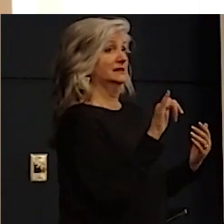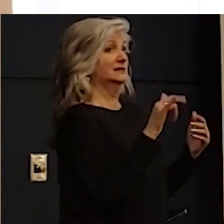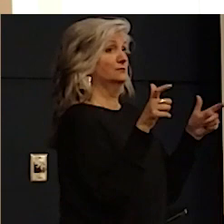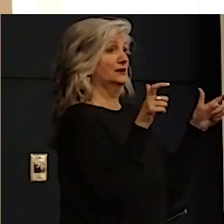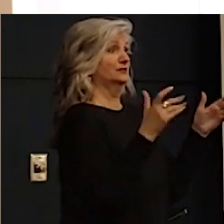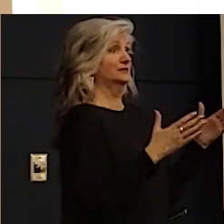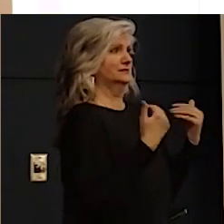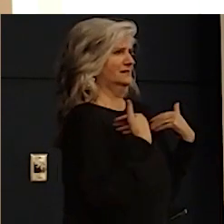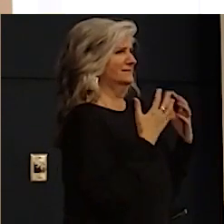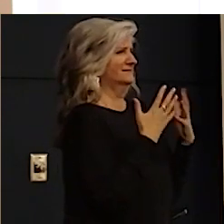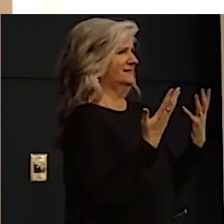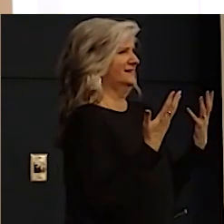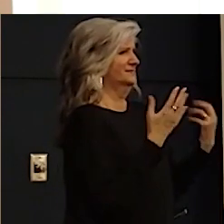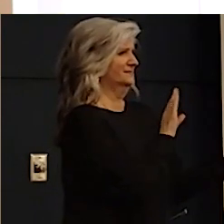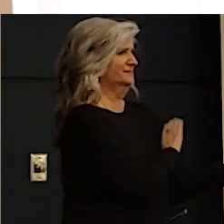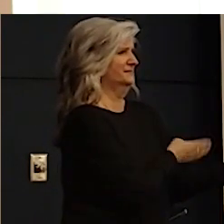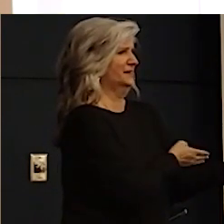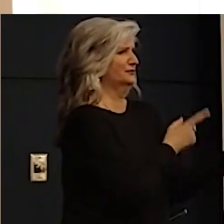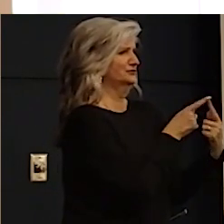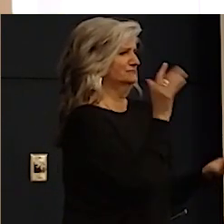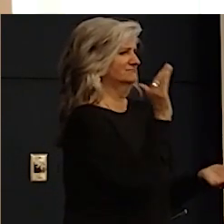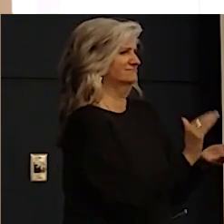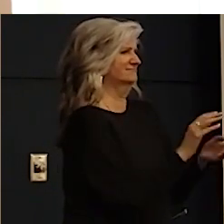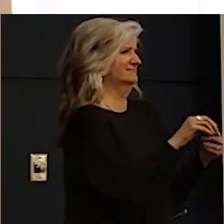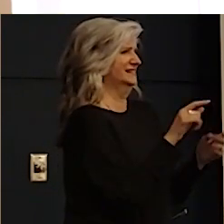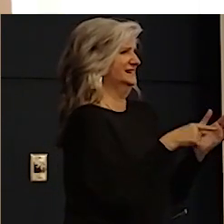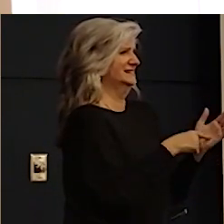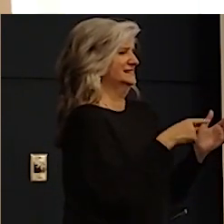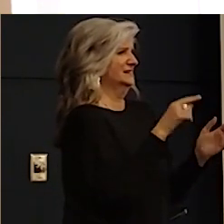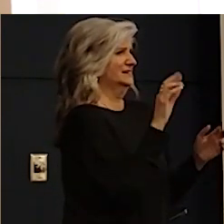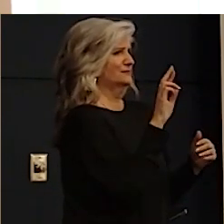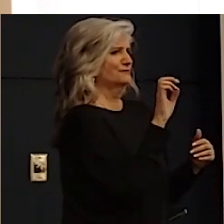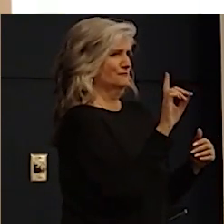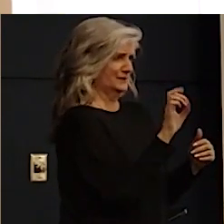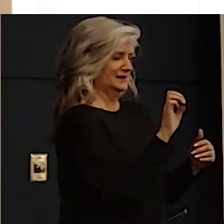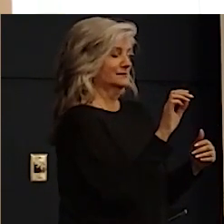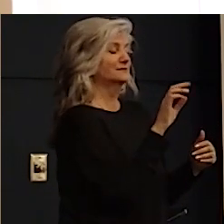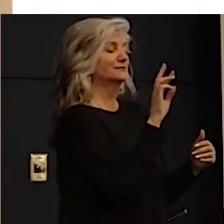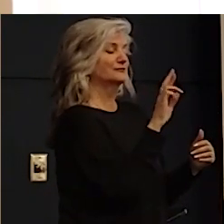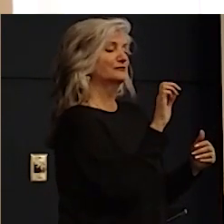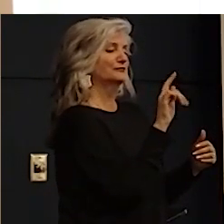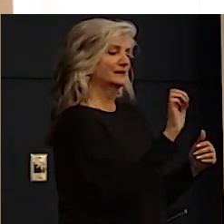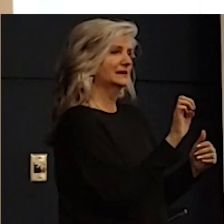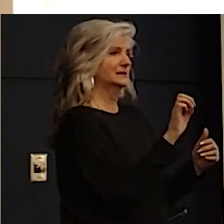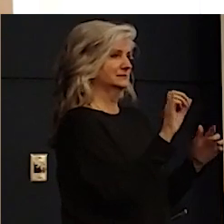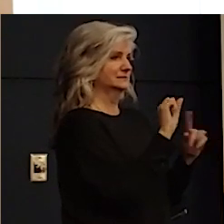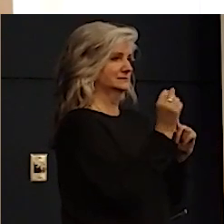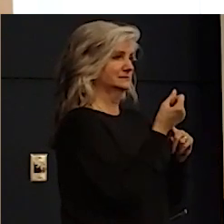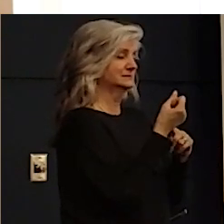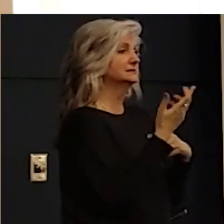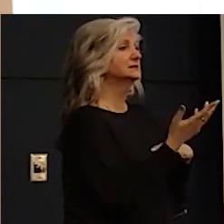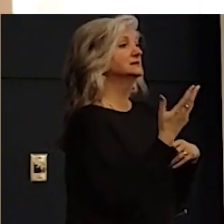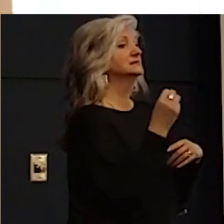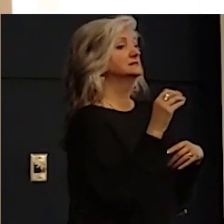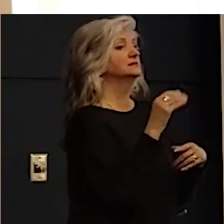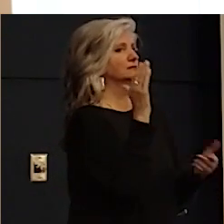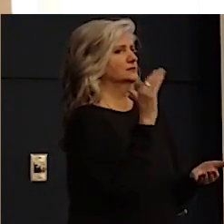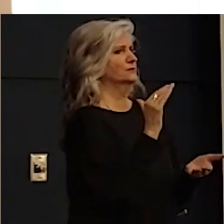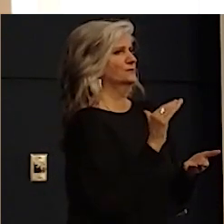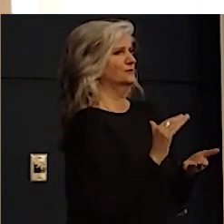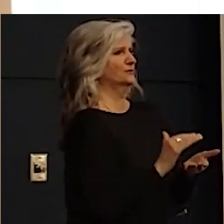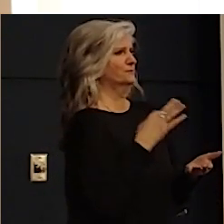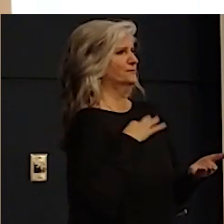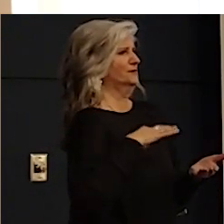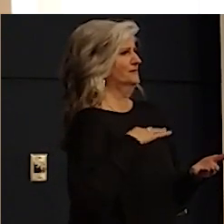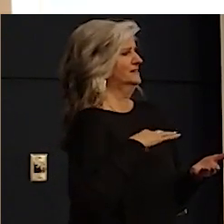regulators have a lot of power to lower in this rate increase. So one of the key aspects of this rate increase is getting them to lower this profit margin that